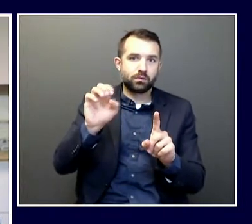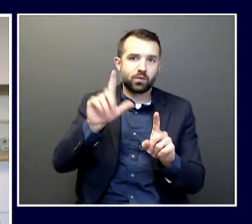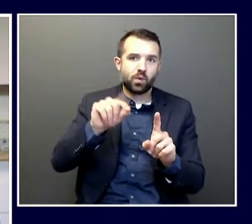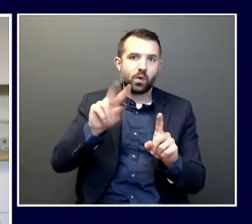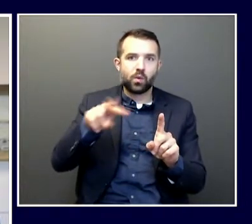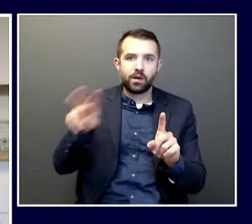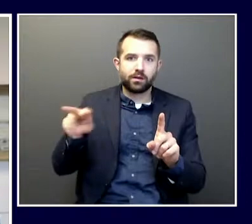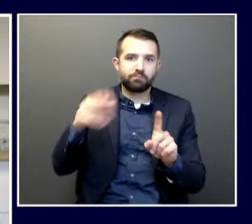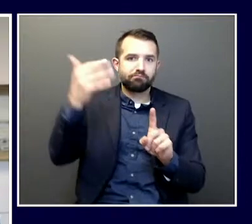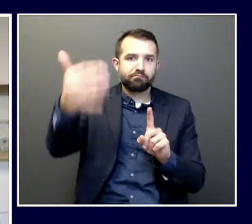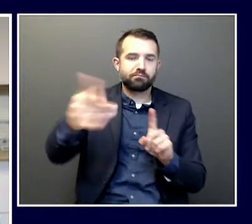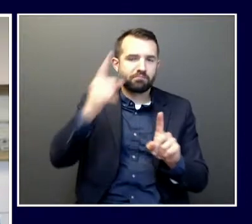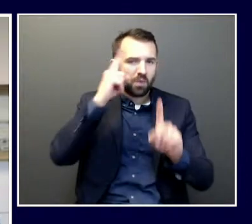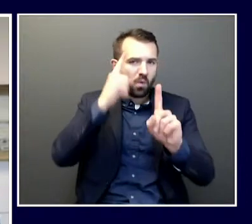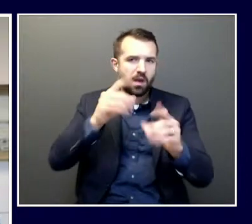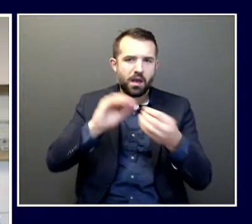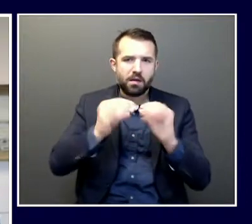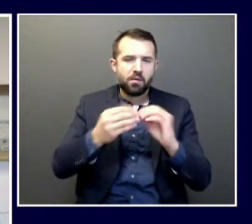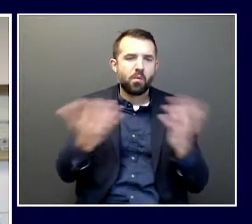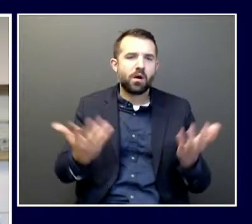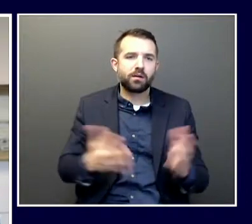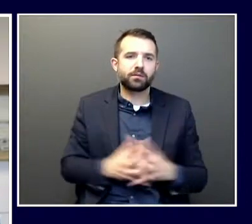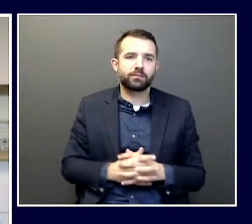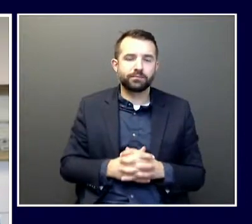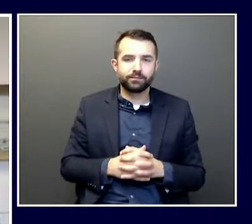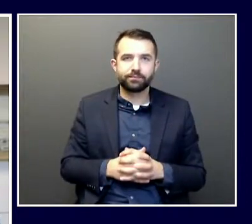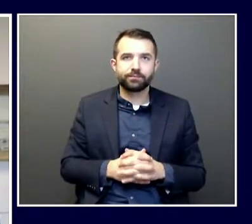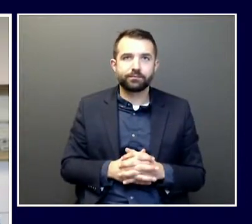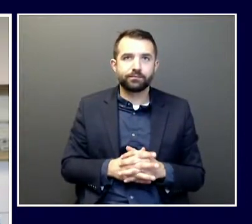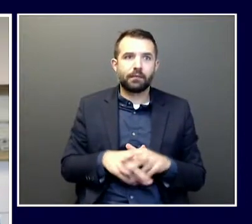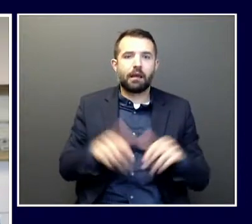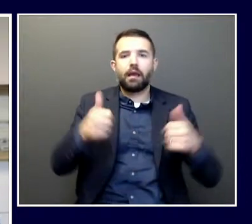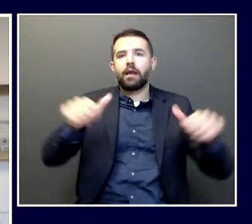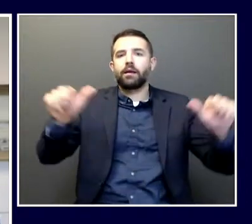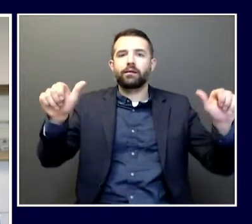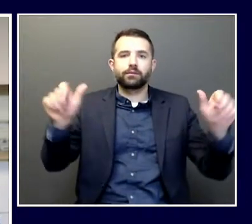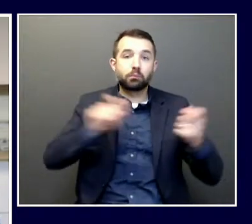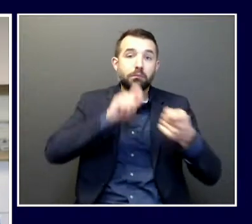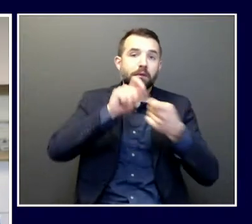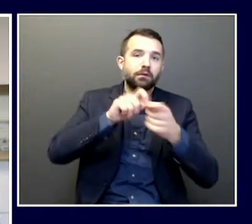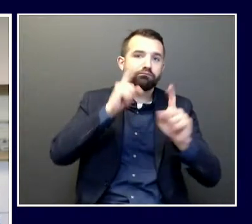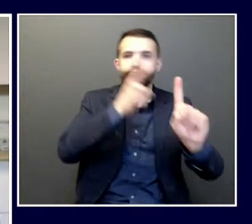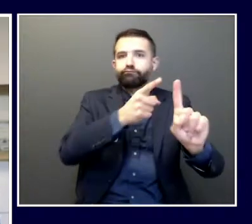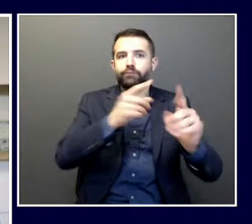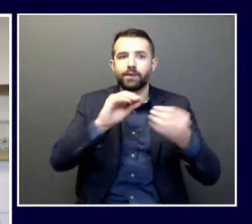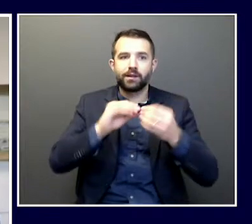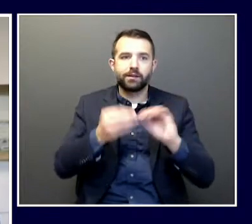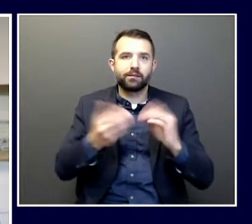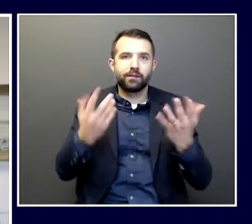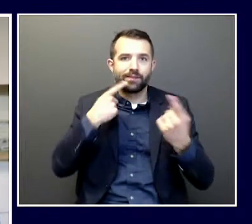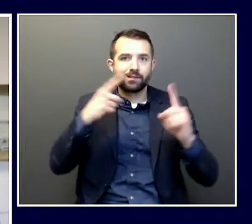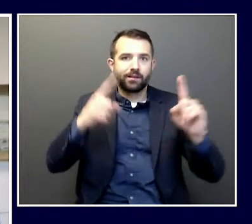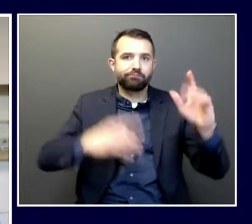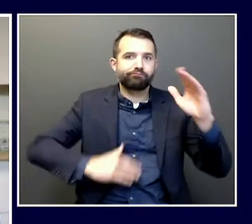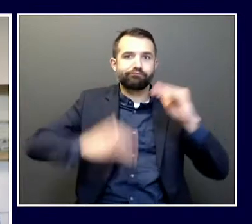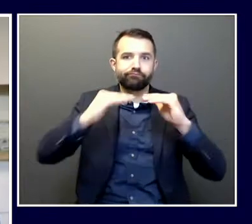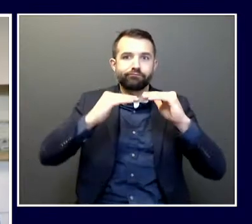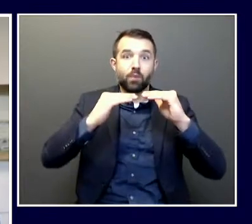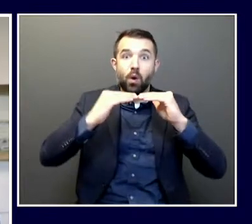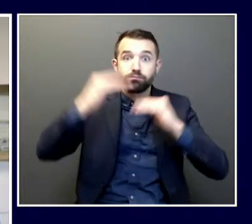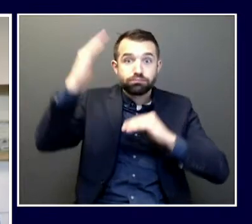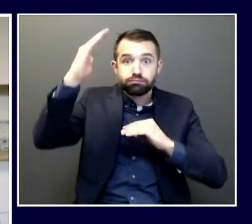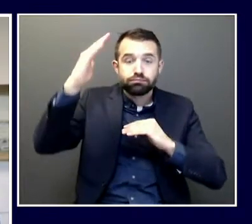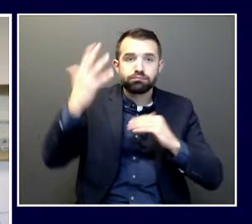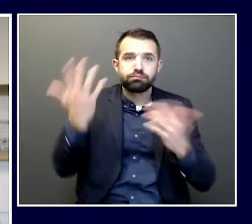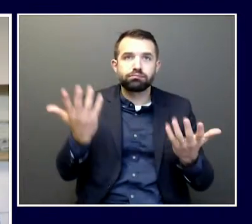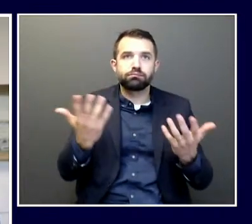it would make a particular difference in limiting school spread? Annie, there's not a target that we've got